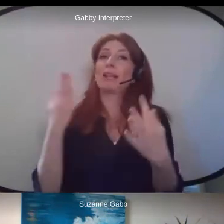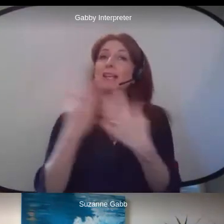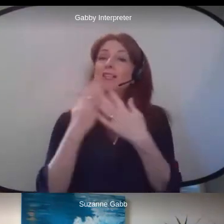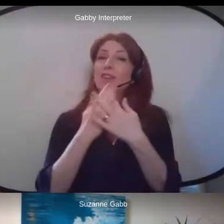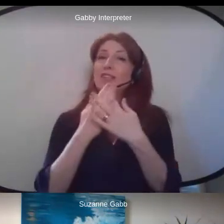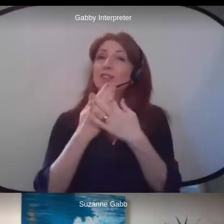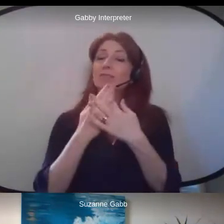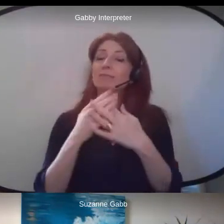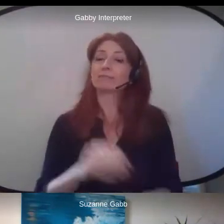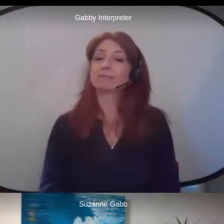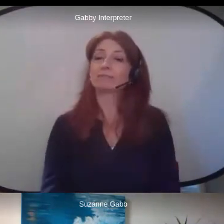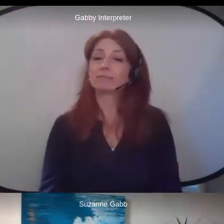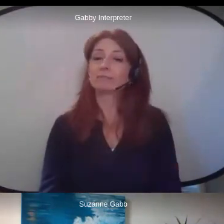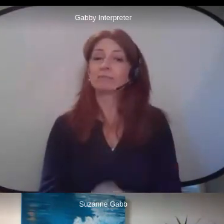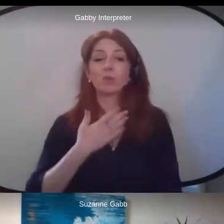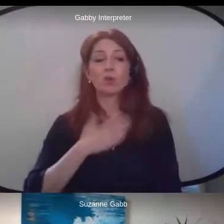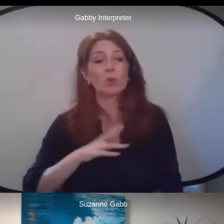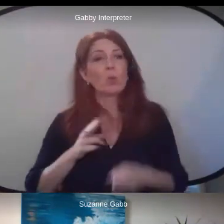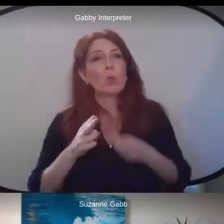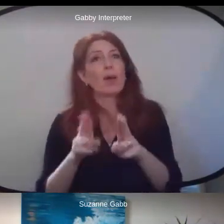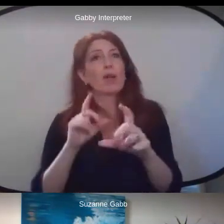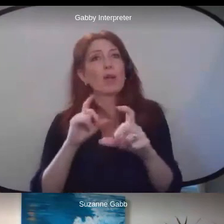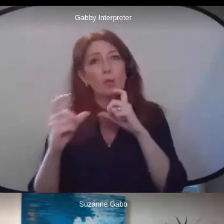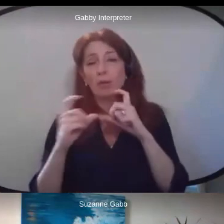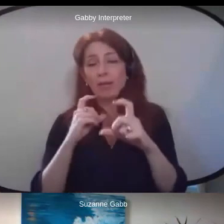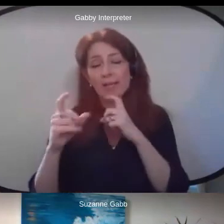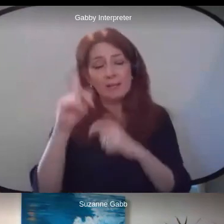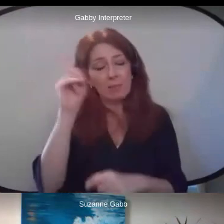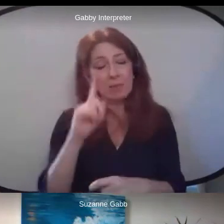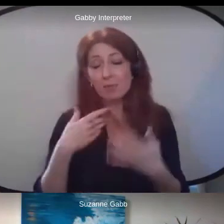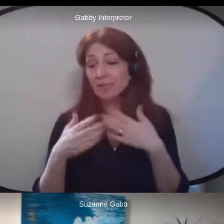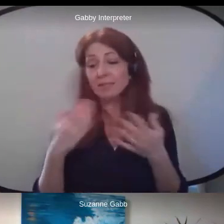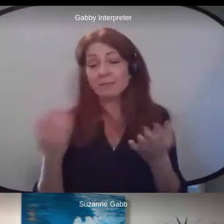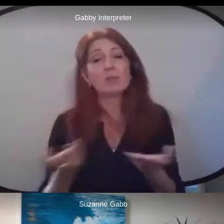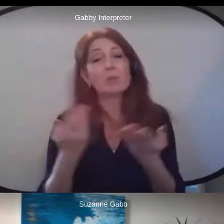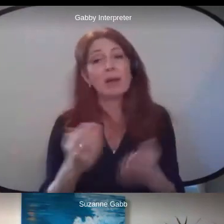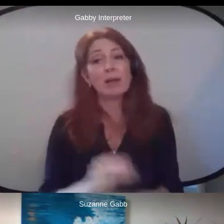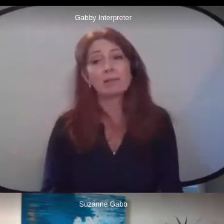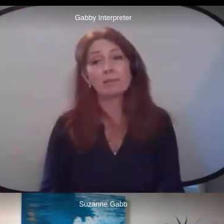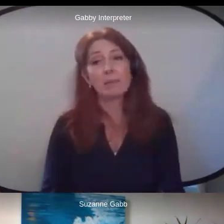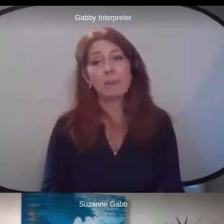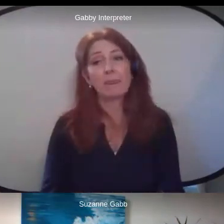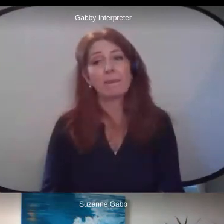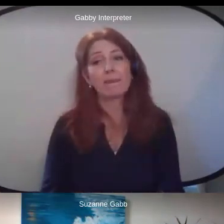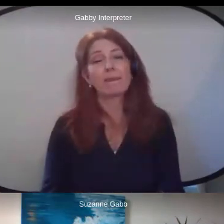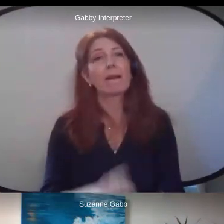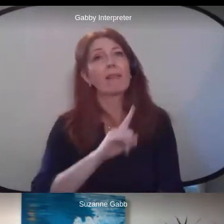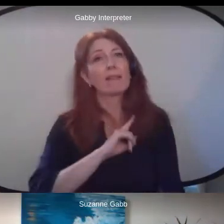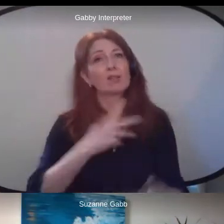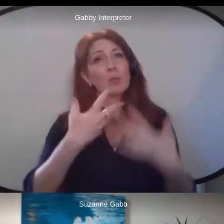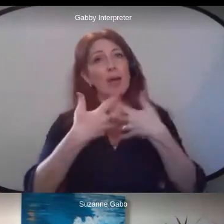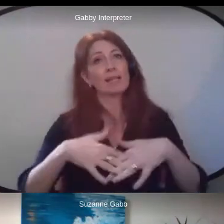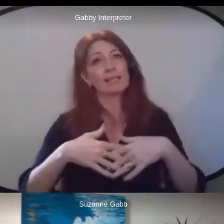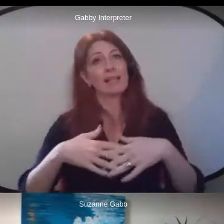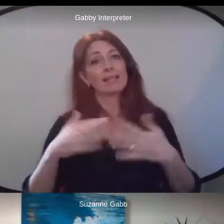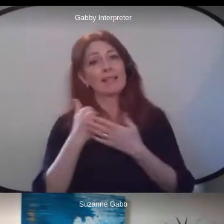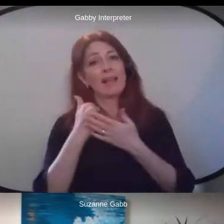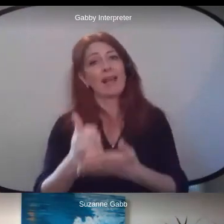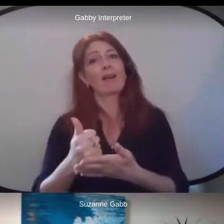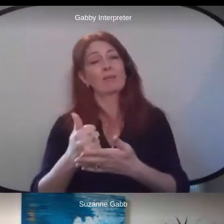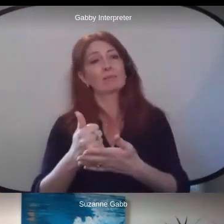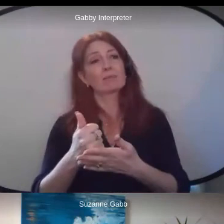of actually communicating with people no matter where they are. And this is where sort of our tech has really helped working families. And